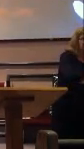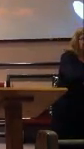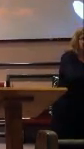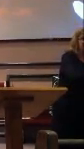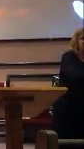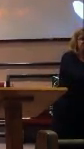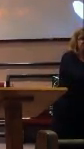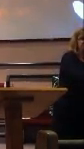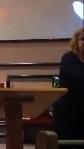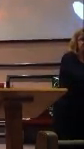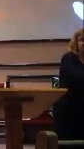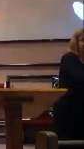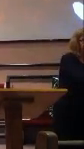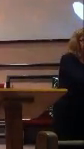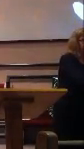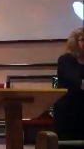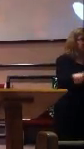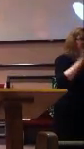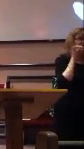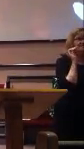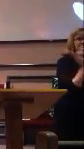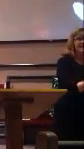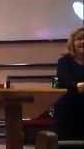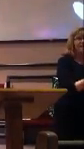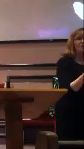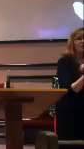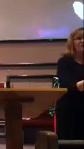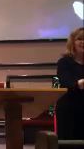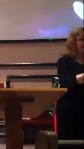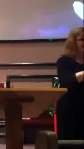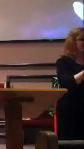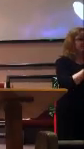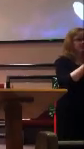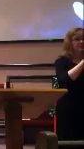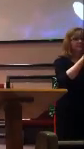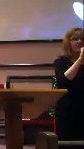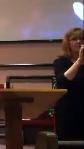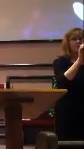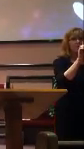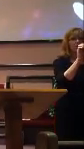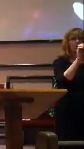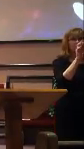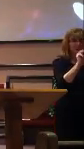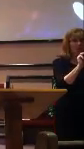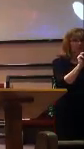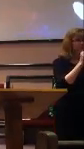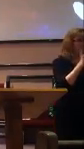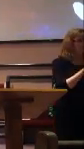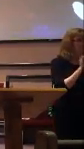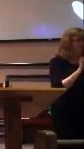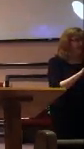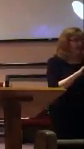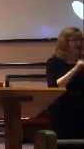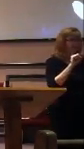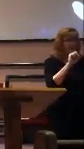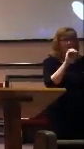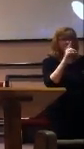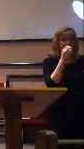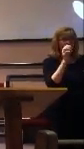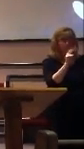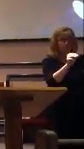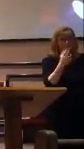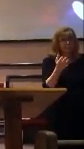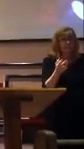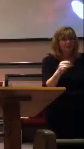and it will be for them as it was for the city of Sodom. Now, you remember that city? Everybody remembers that one,